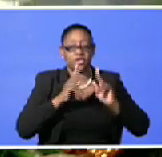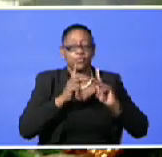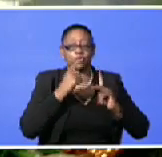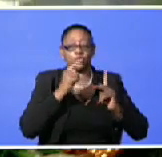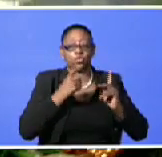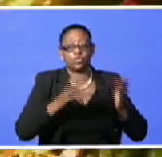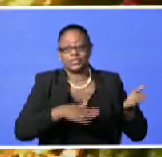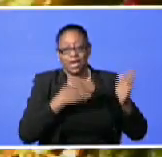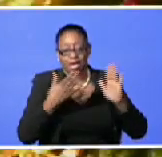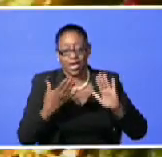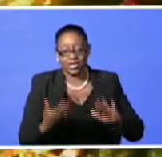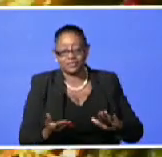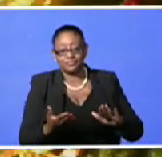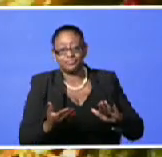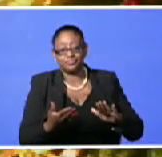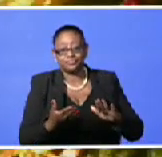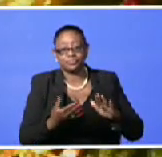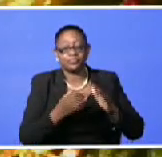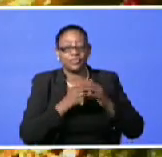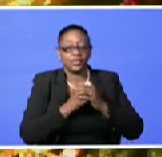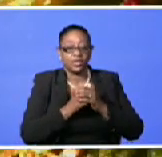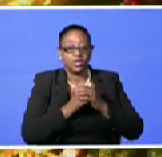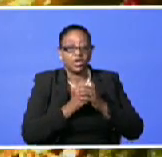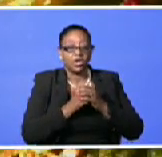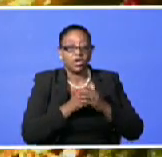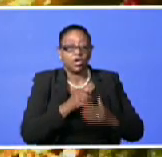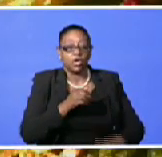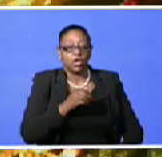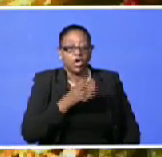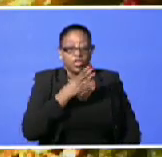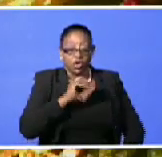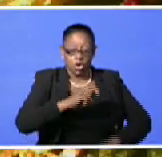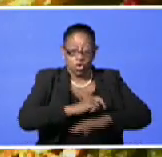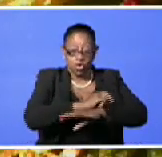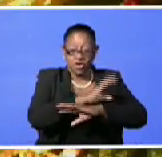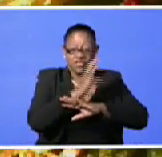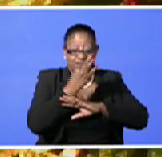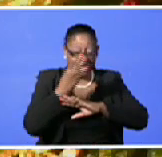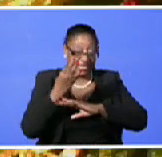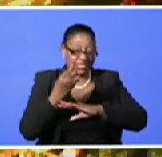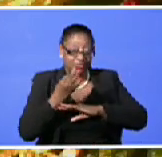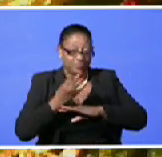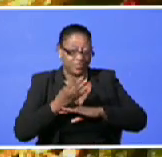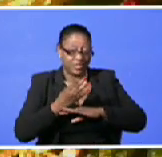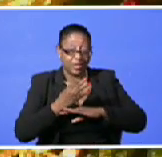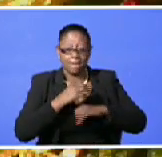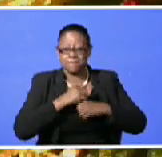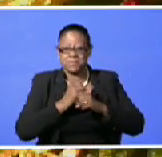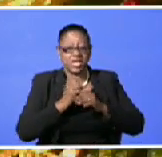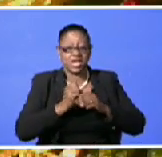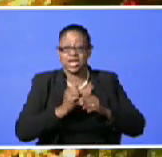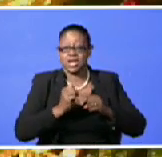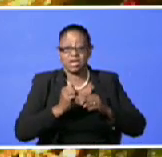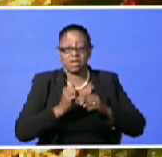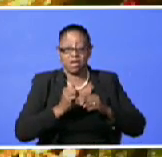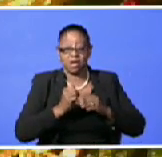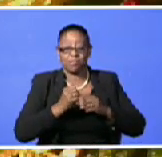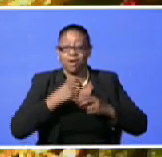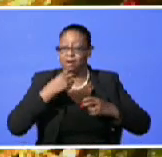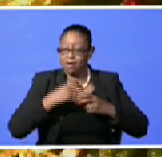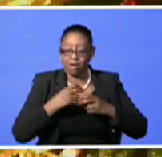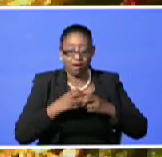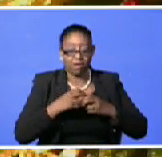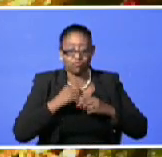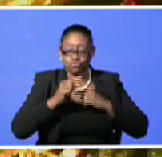disease. The COVID-19 pandemic has caused overwhelming loss,